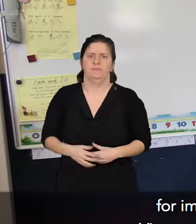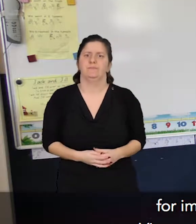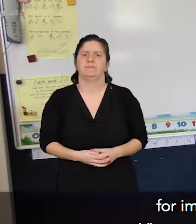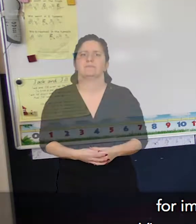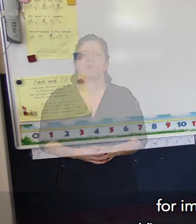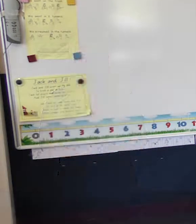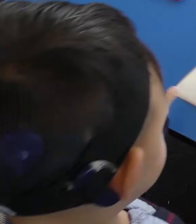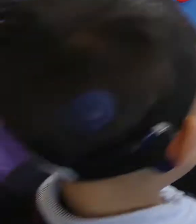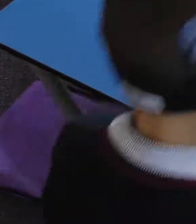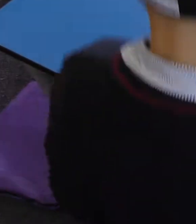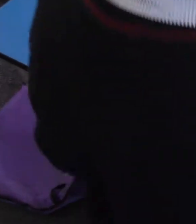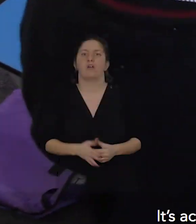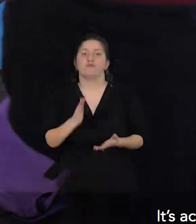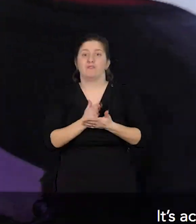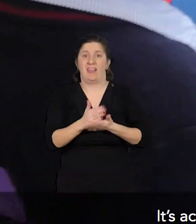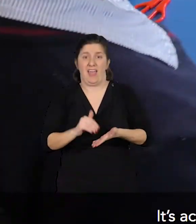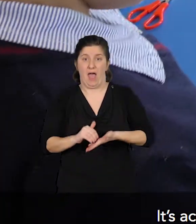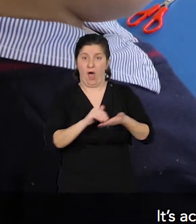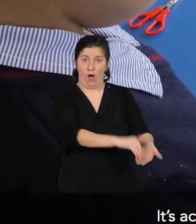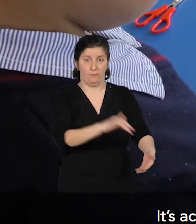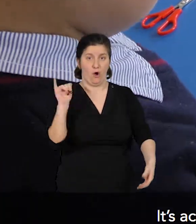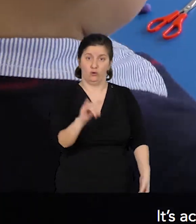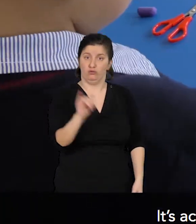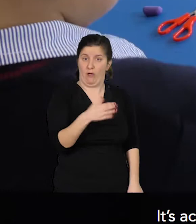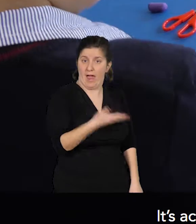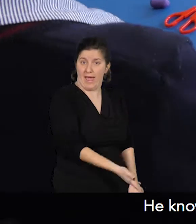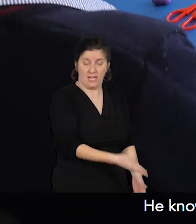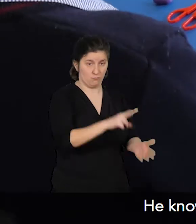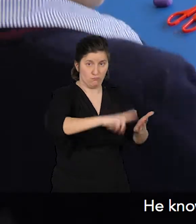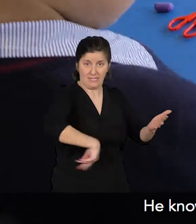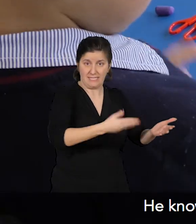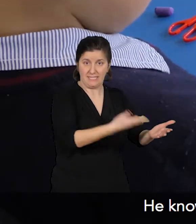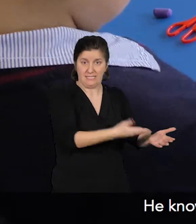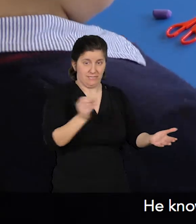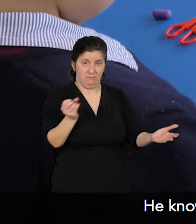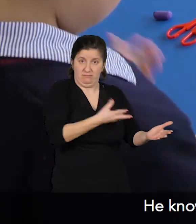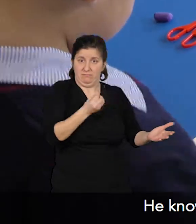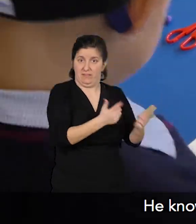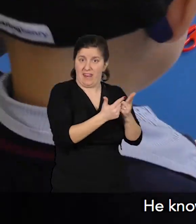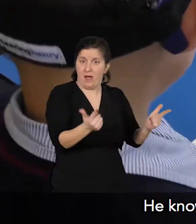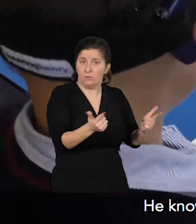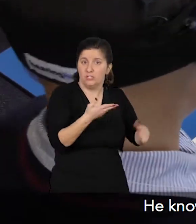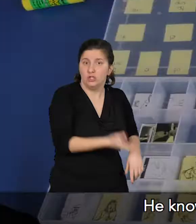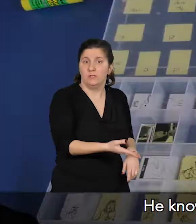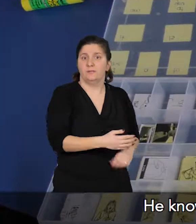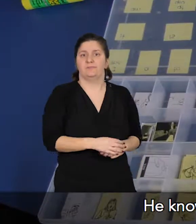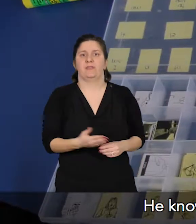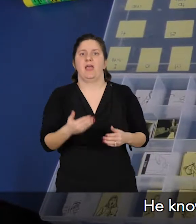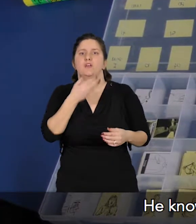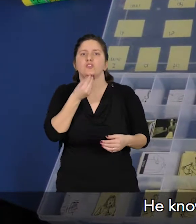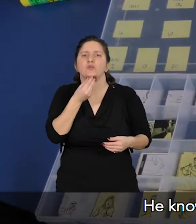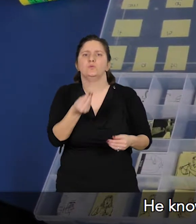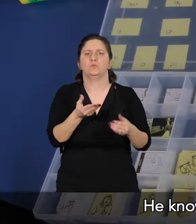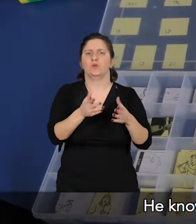very helpful. It's actually helped Andre learn how to read. He knows signs for all those high